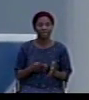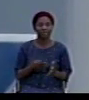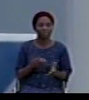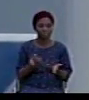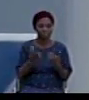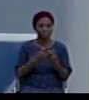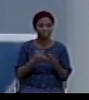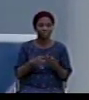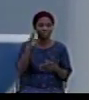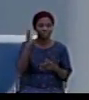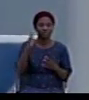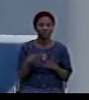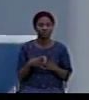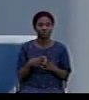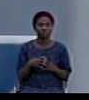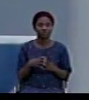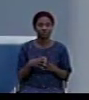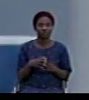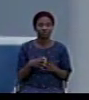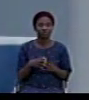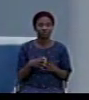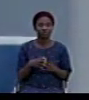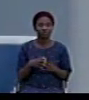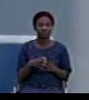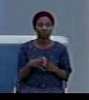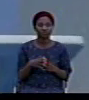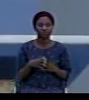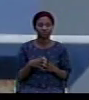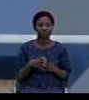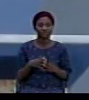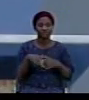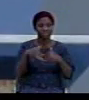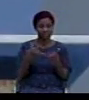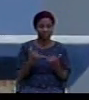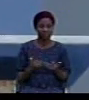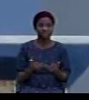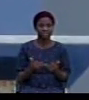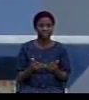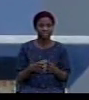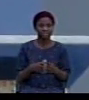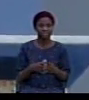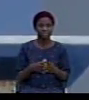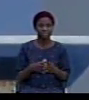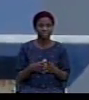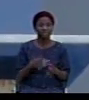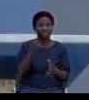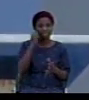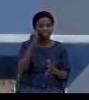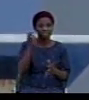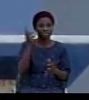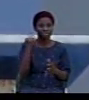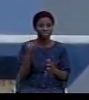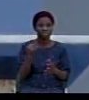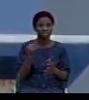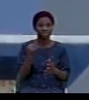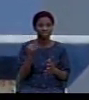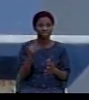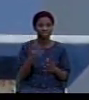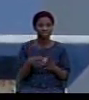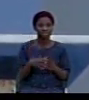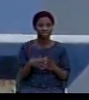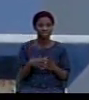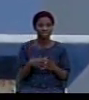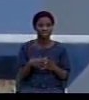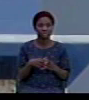agony was gone. And now she was breathing with her mouth before. For 9 years, think about